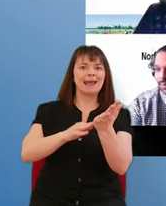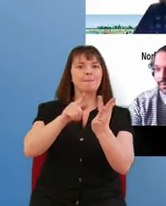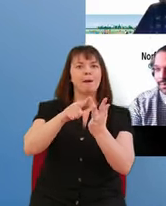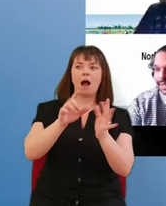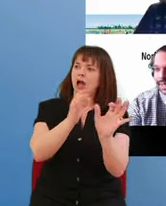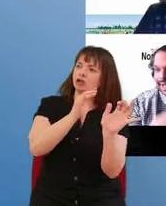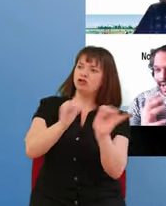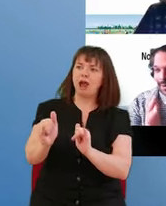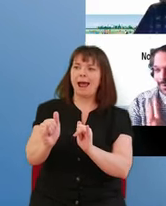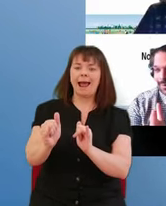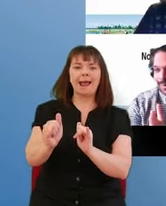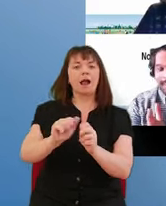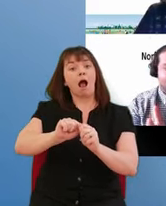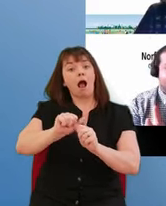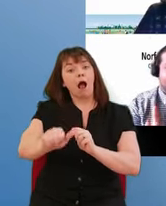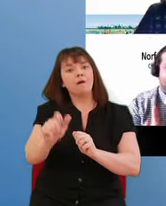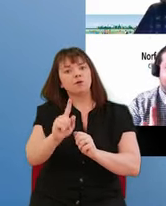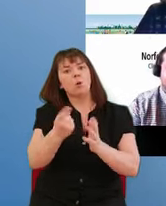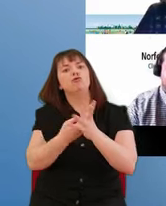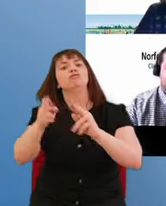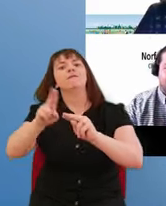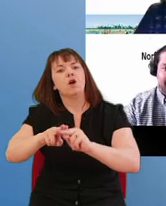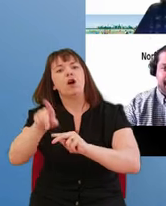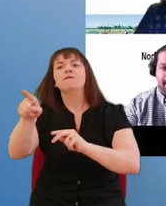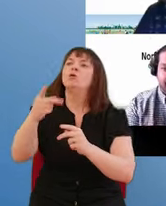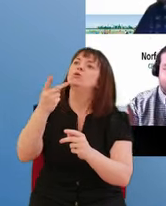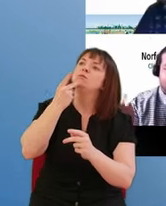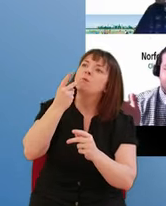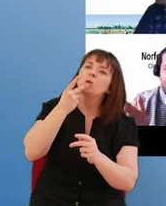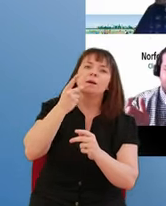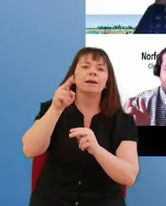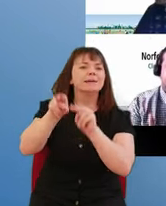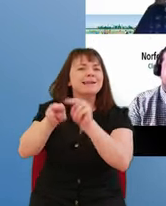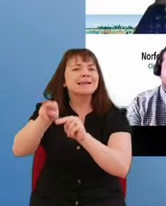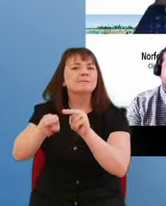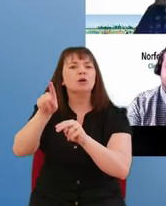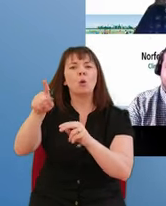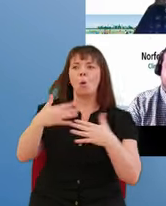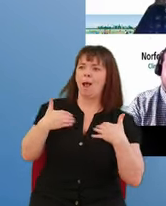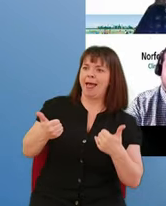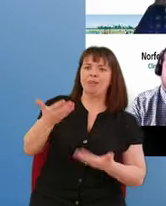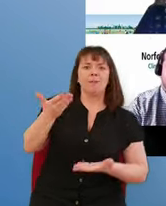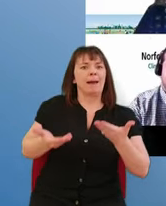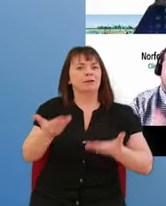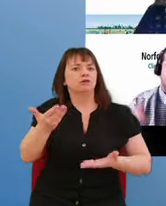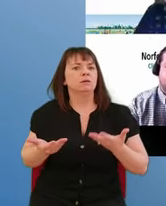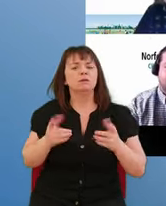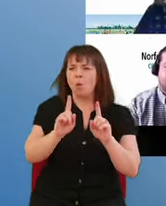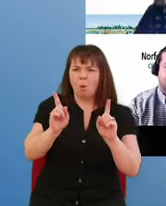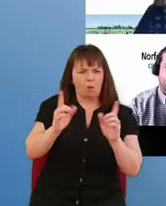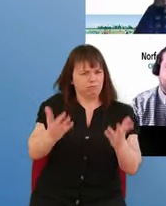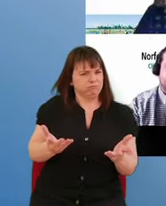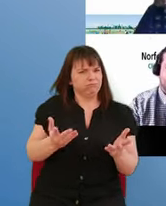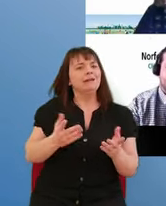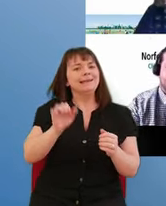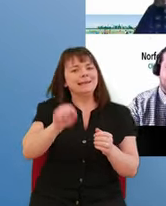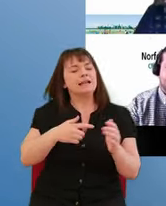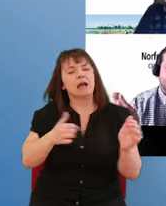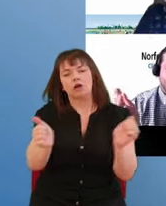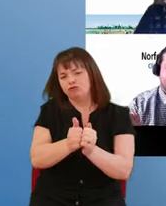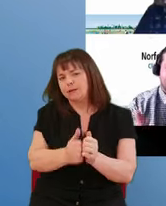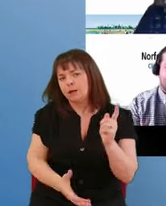strand to that would be how it might be a bit too far in the making, but just looking at the LD health checks as well as the diabetes annual